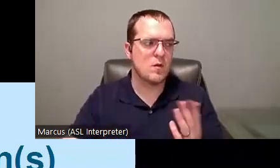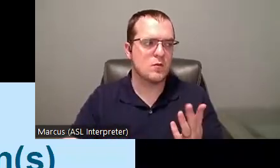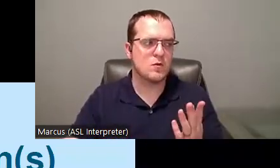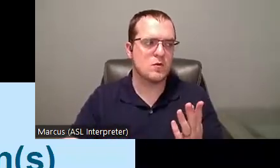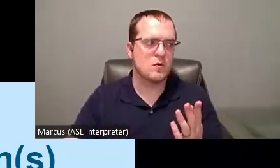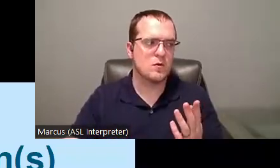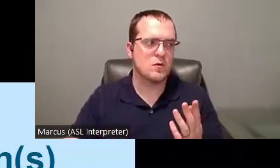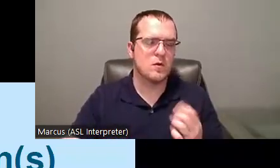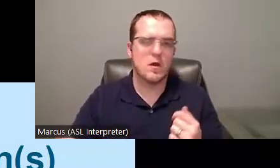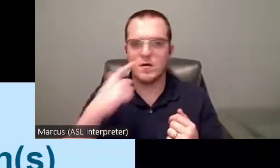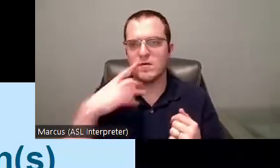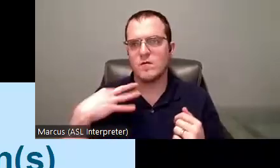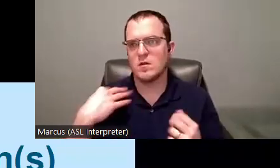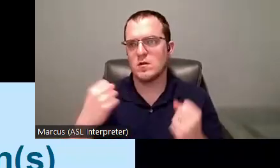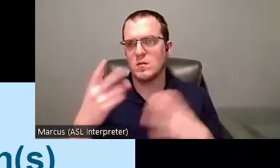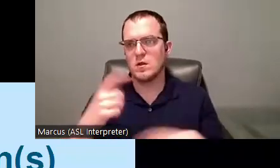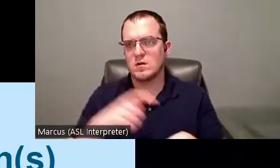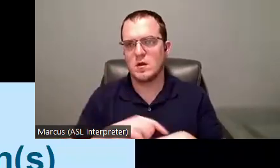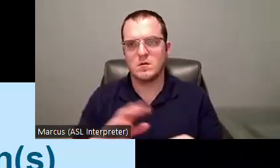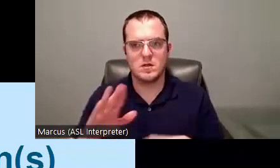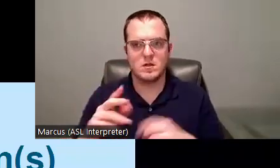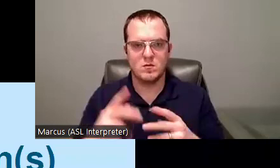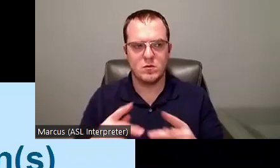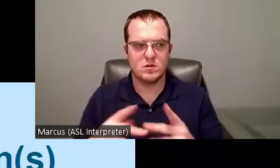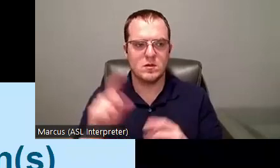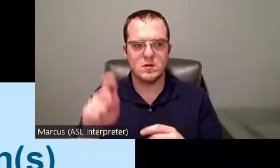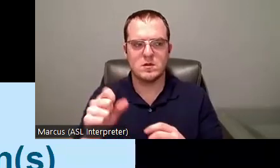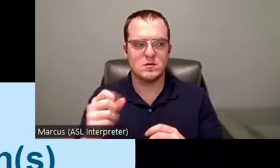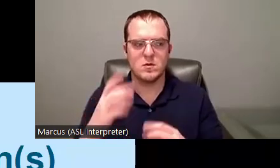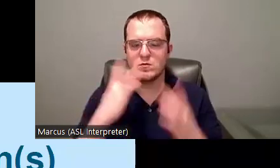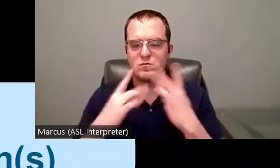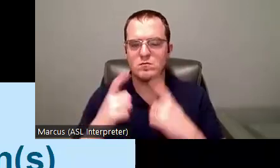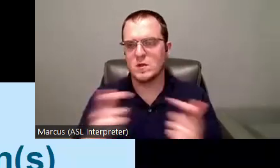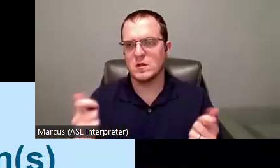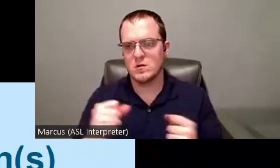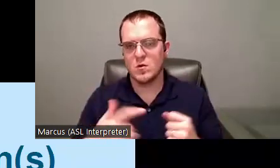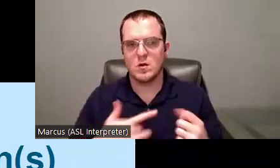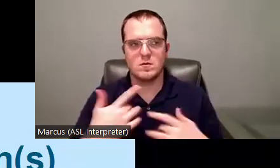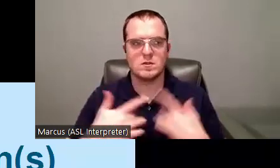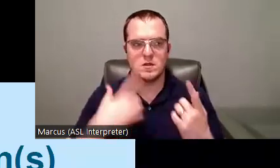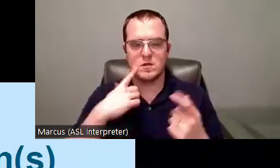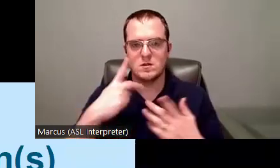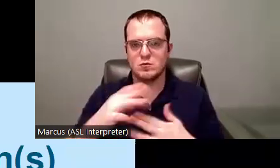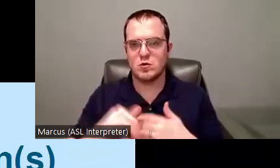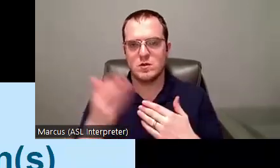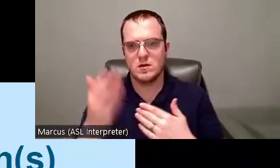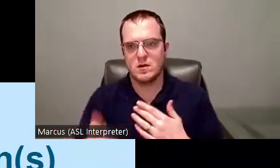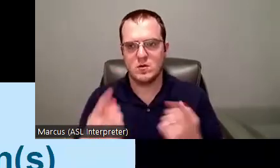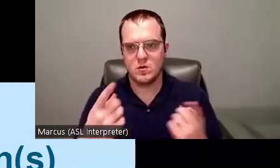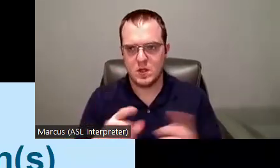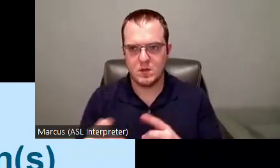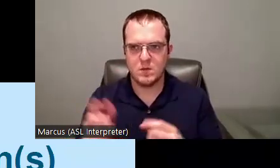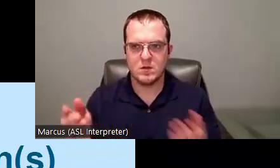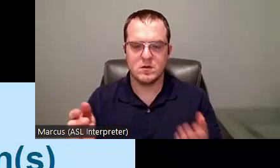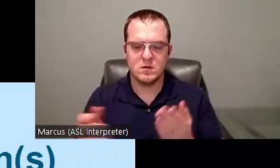volunteering several times at Bethlehem Haven, and the need is so great. So I'm really excited that this project is in front of us to ensure that everyone